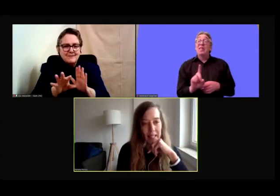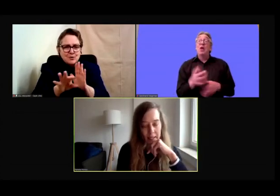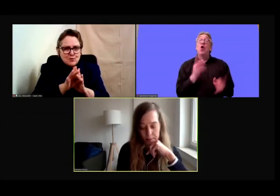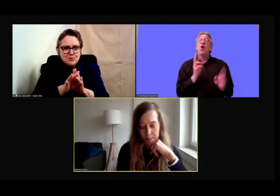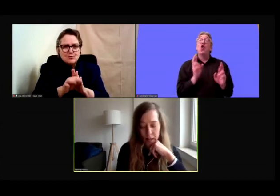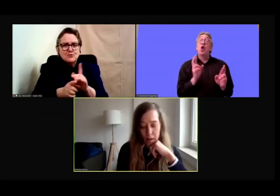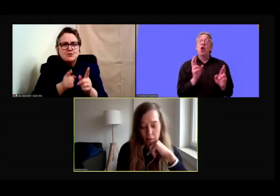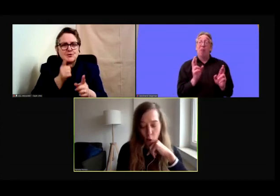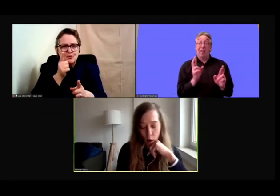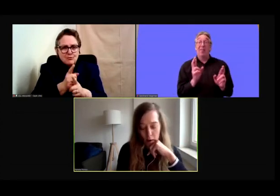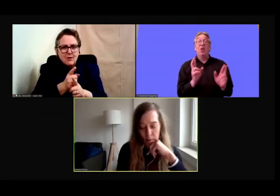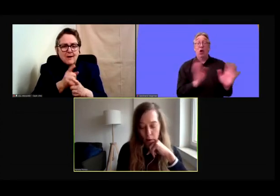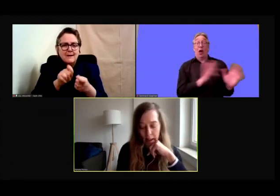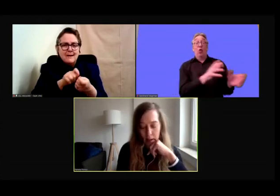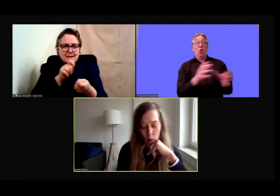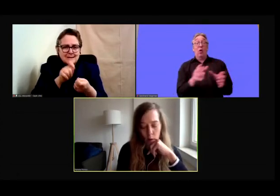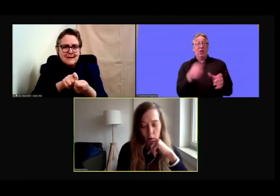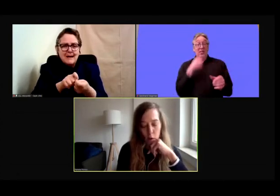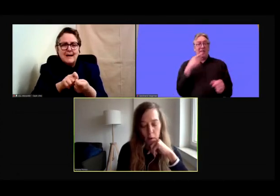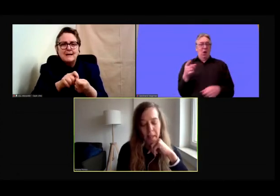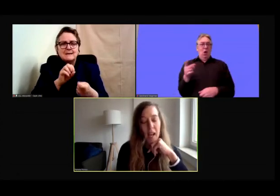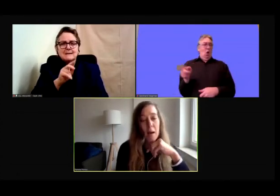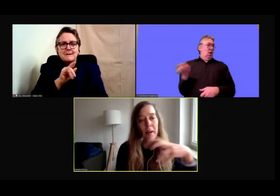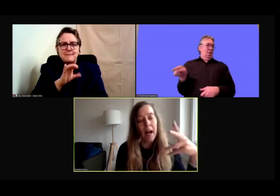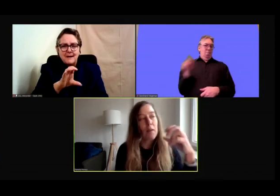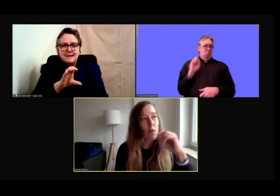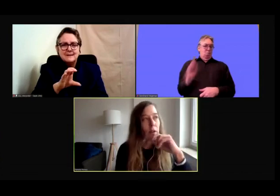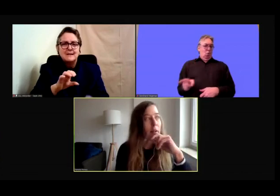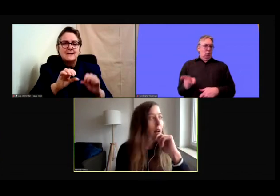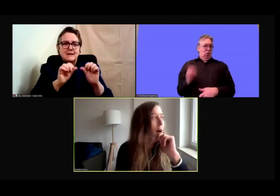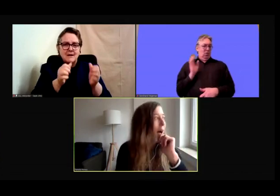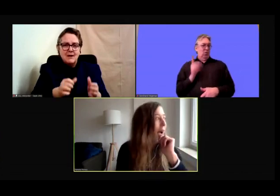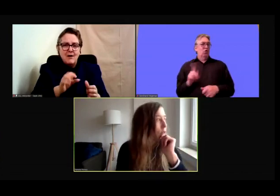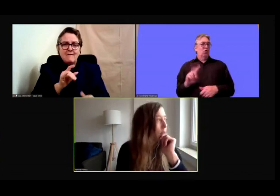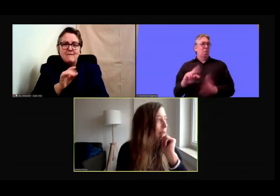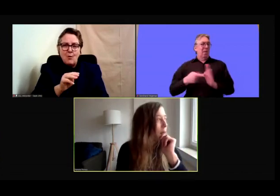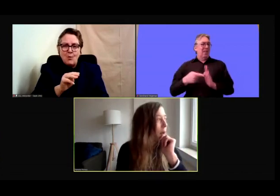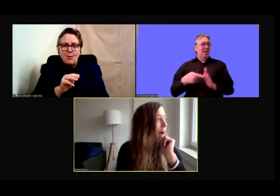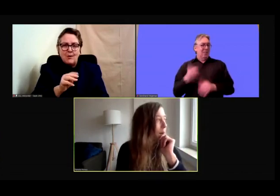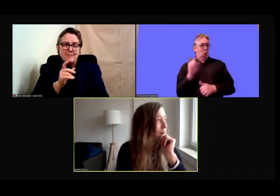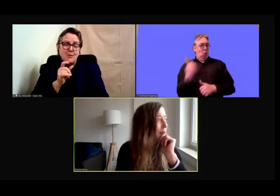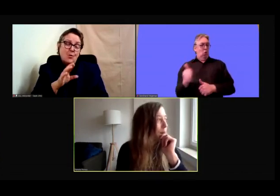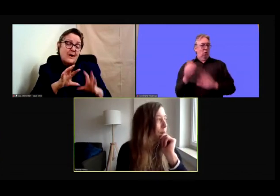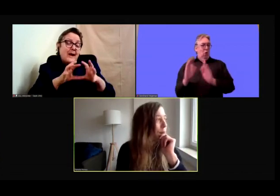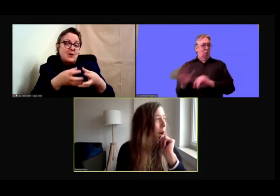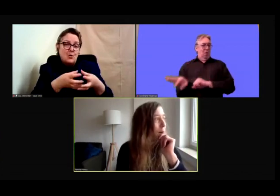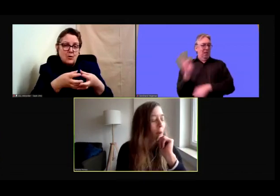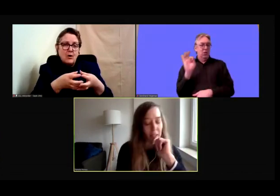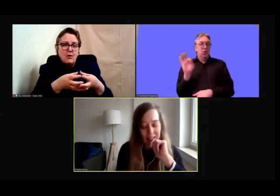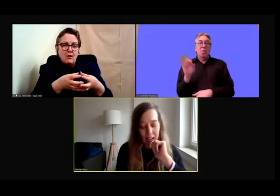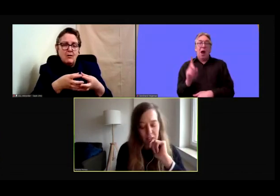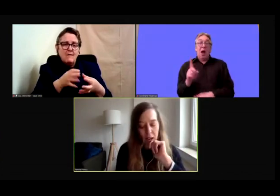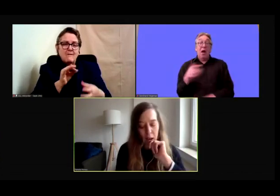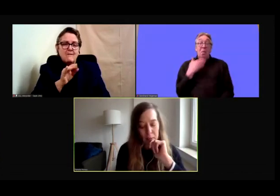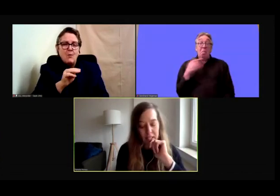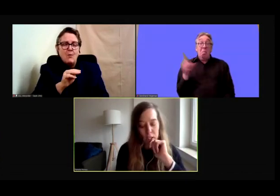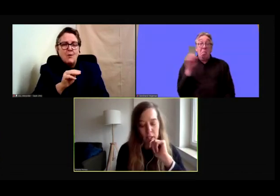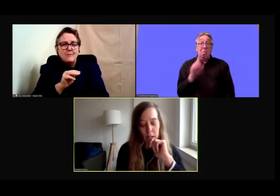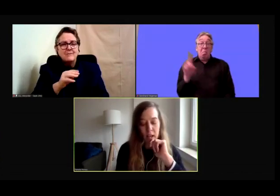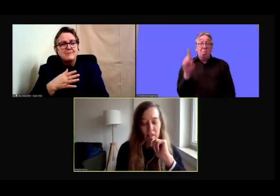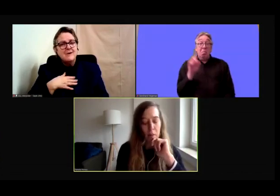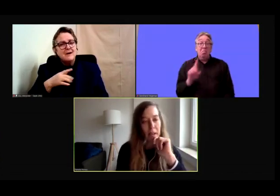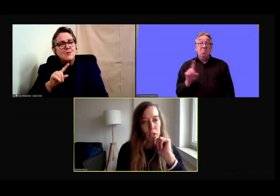correct semantic form or categorical form. But I was wondering, actually, about the lack